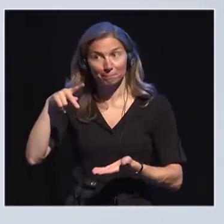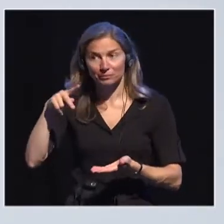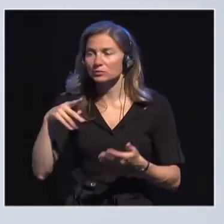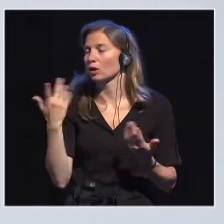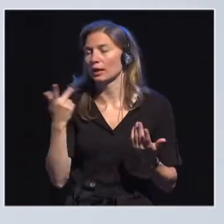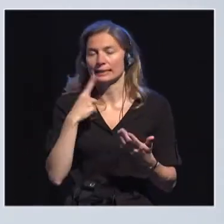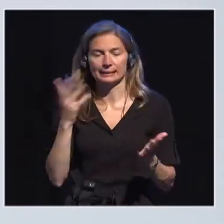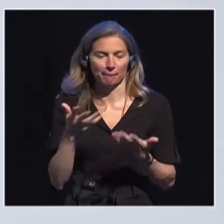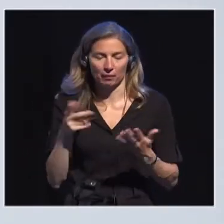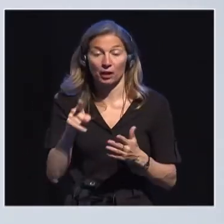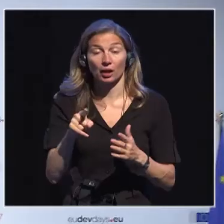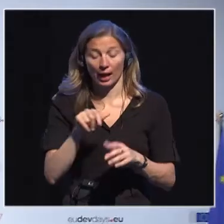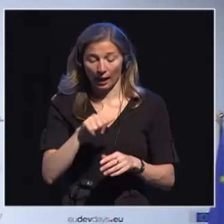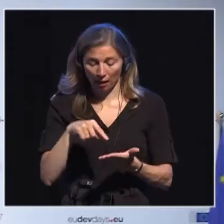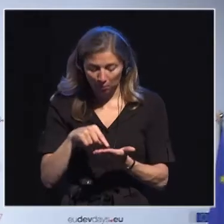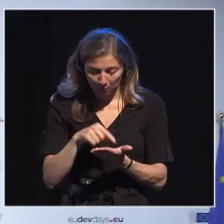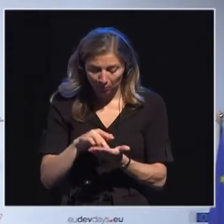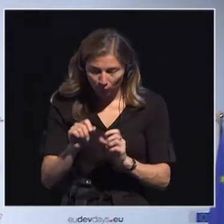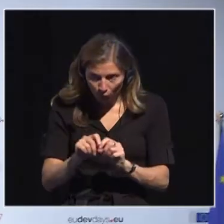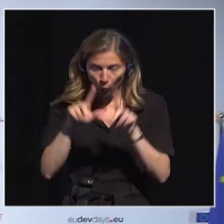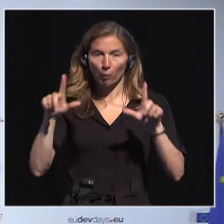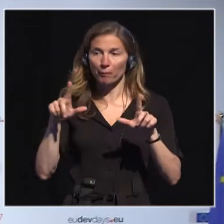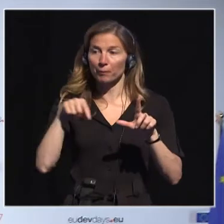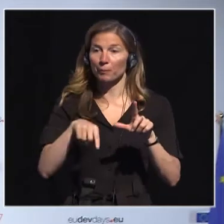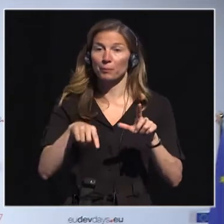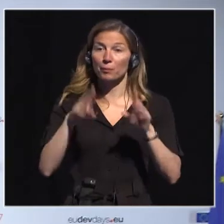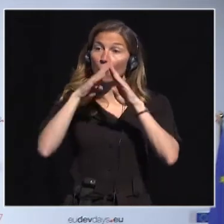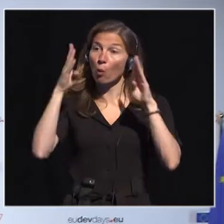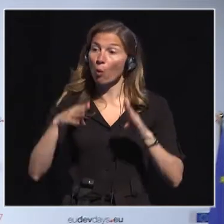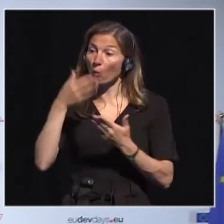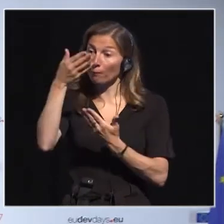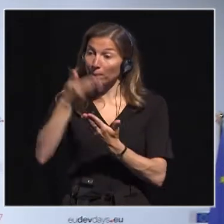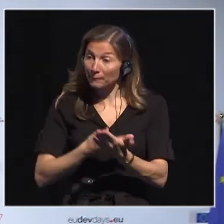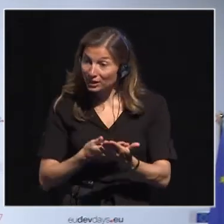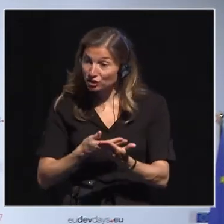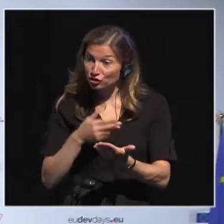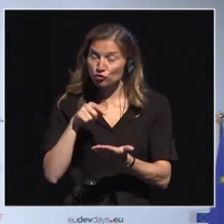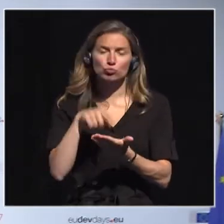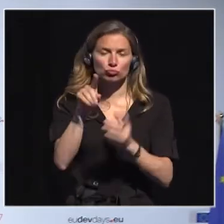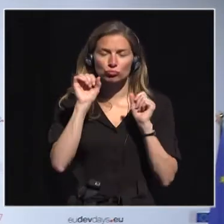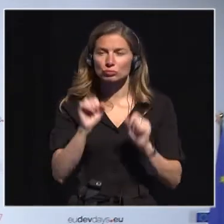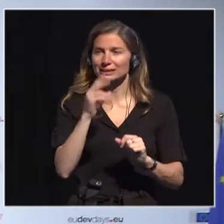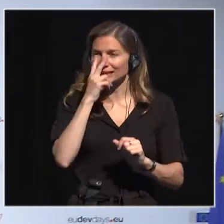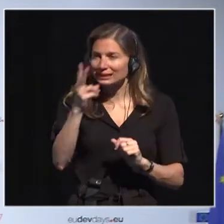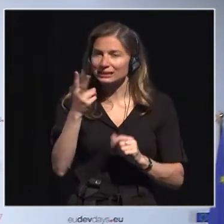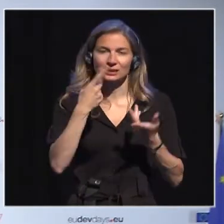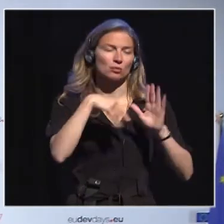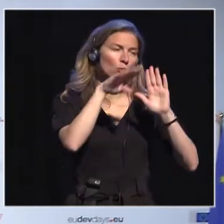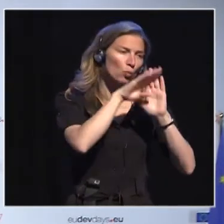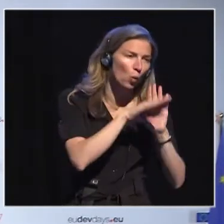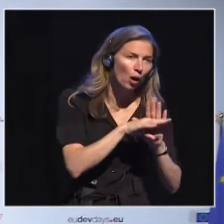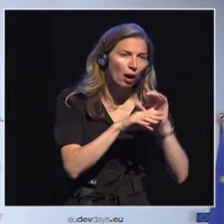app. On the home page of the application, you should see programs,